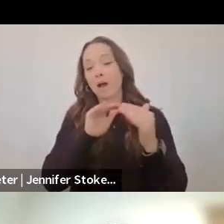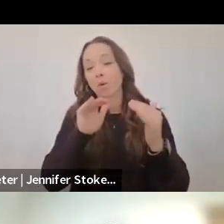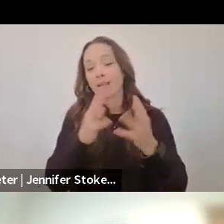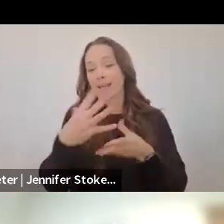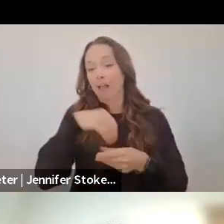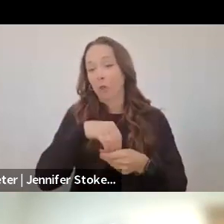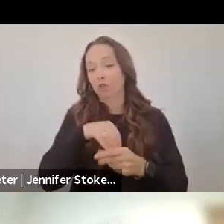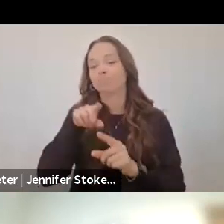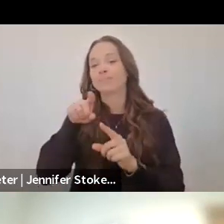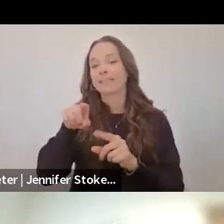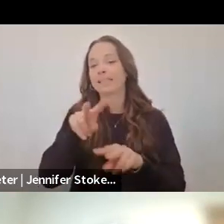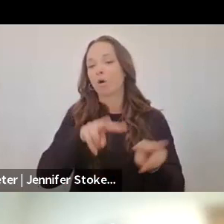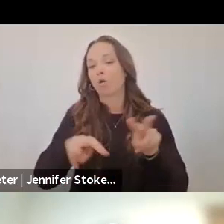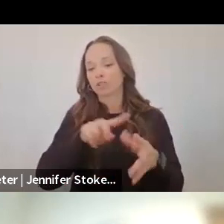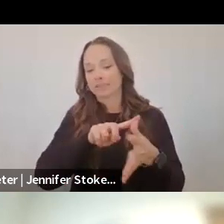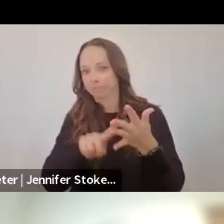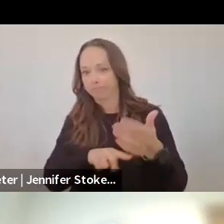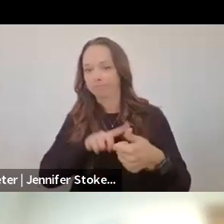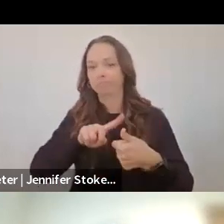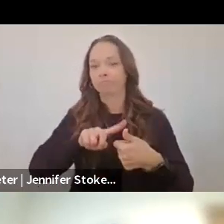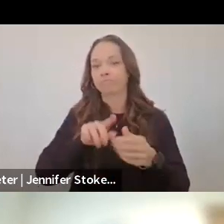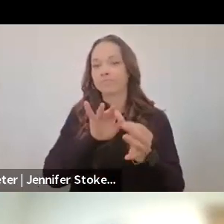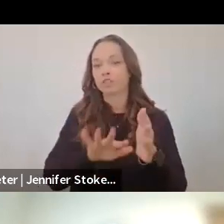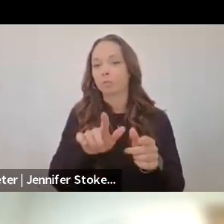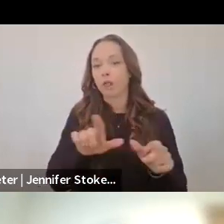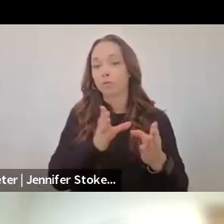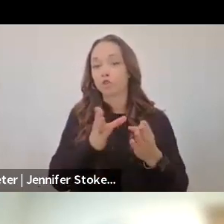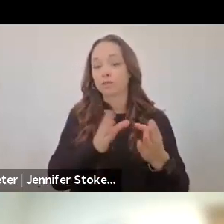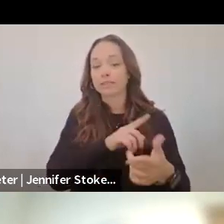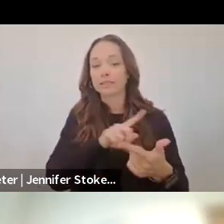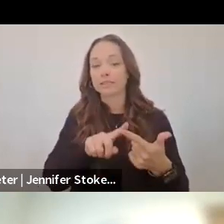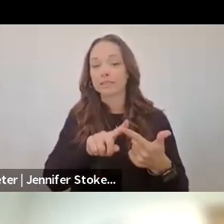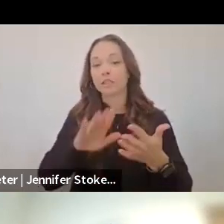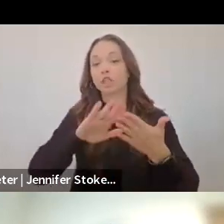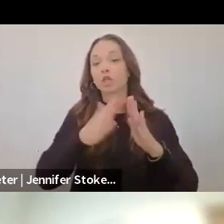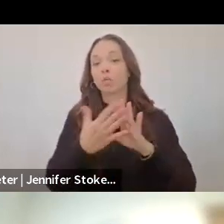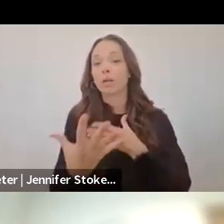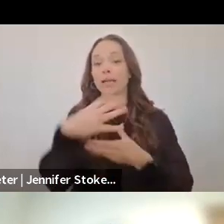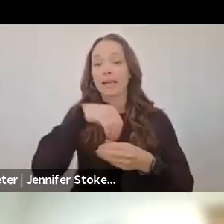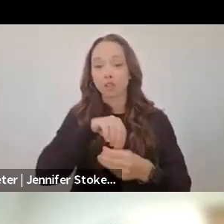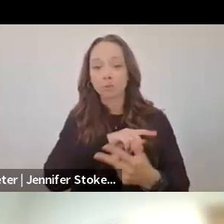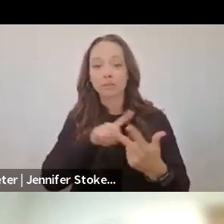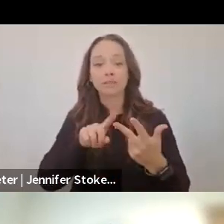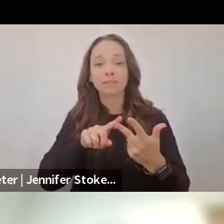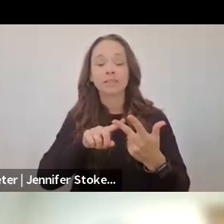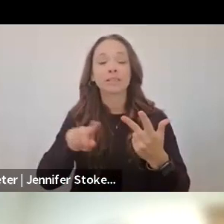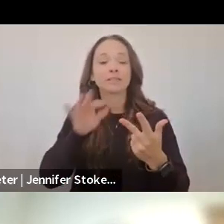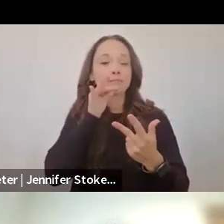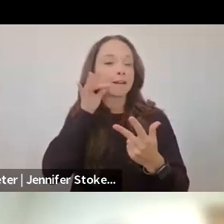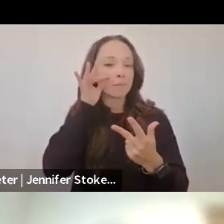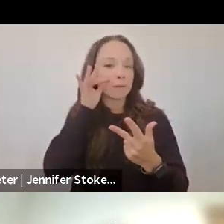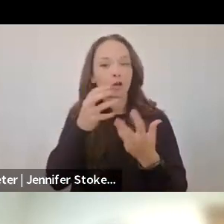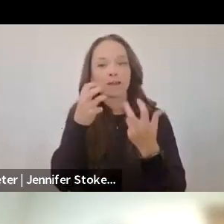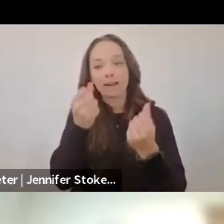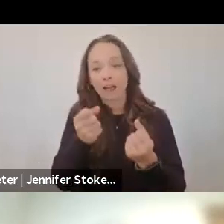Fabian oversees the following areas: interpreter language services, community engagement, Native American health